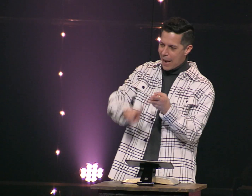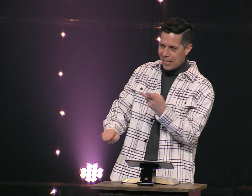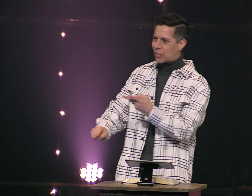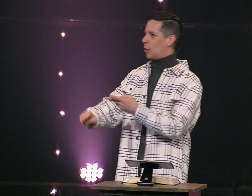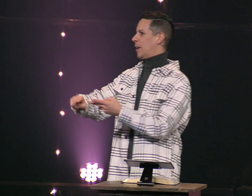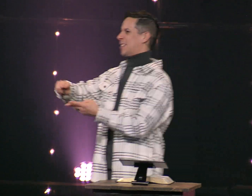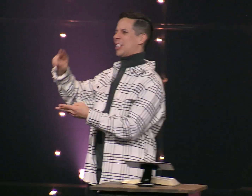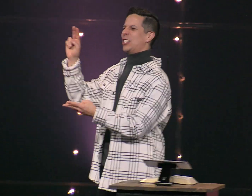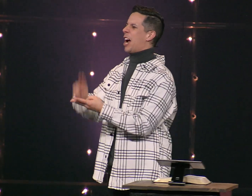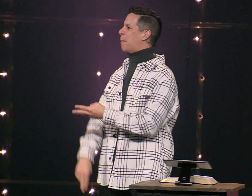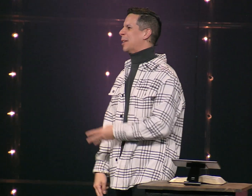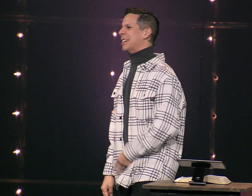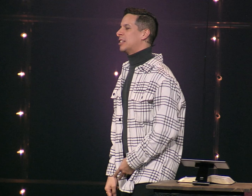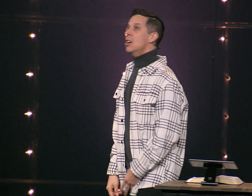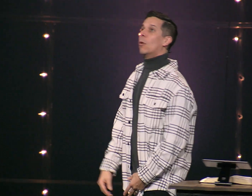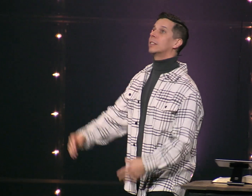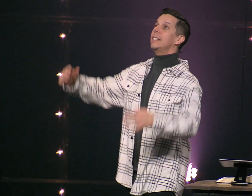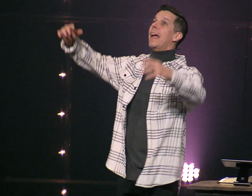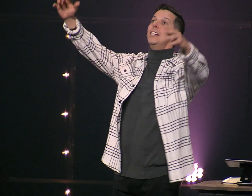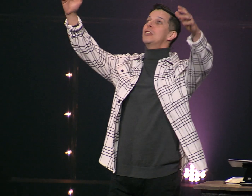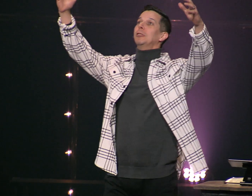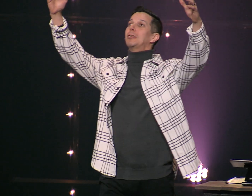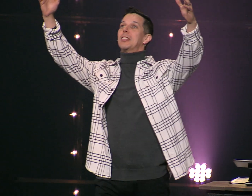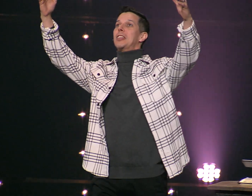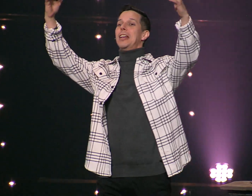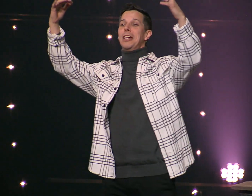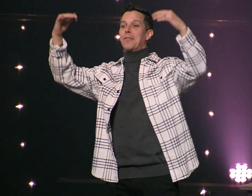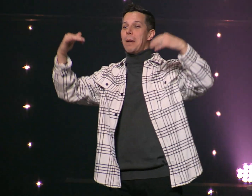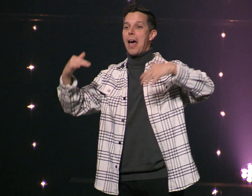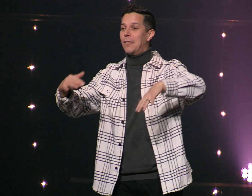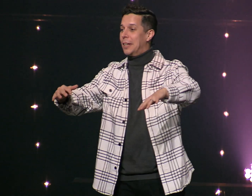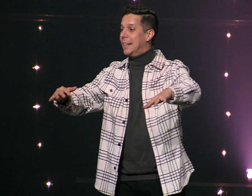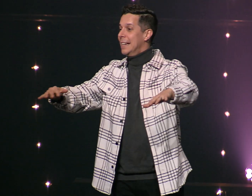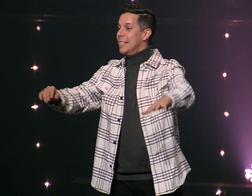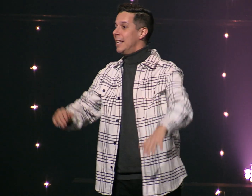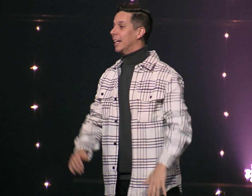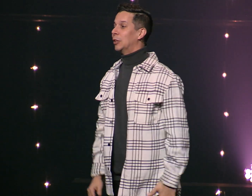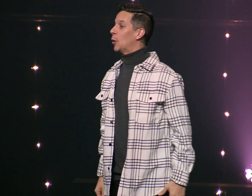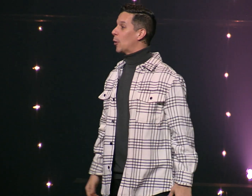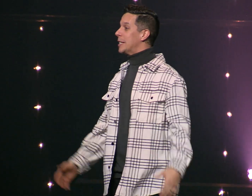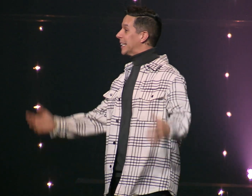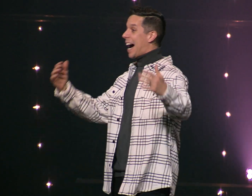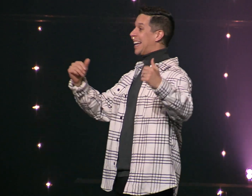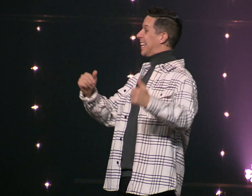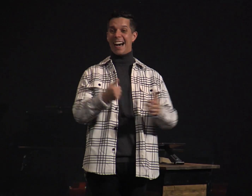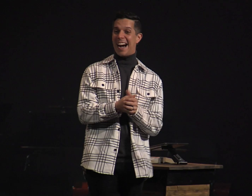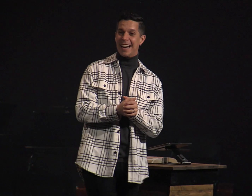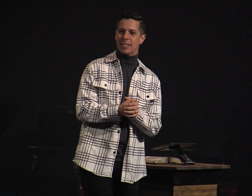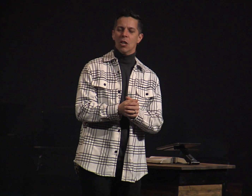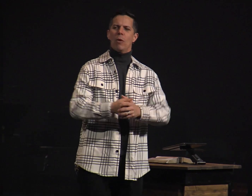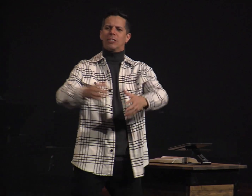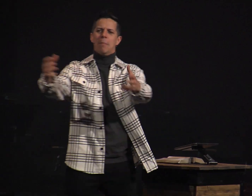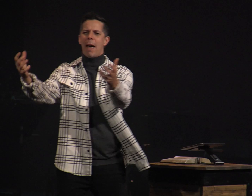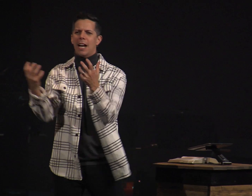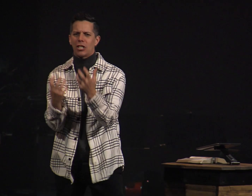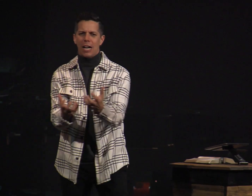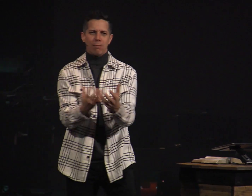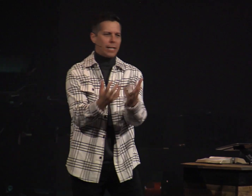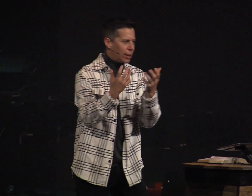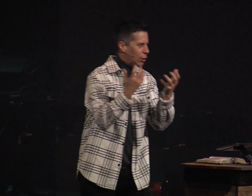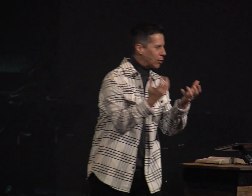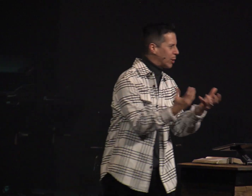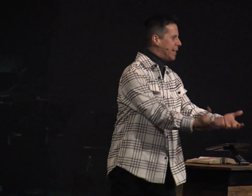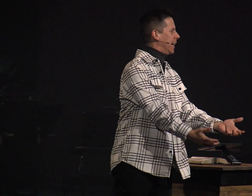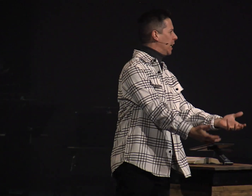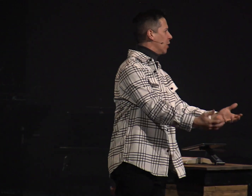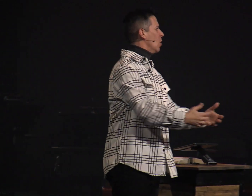the manger? Where's the shepherds? Where's the angels descending from heaven, singing glory to God in the highest? Where's the Magi